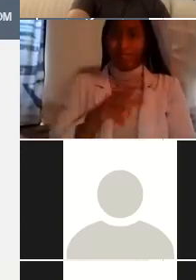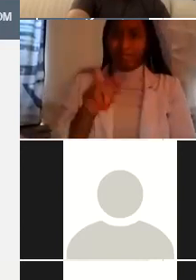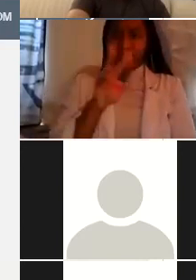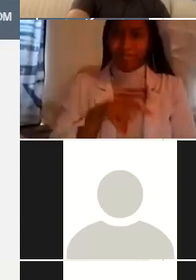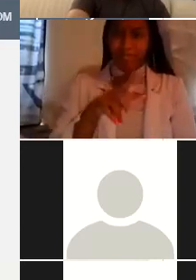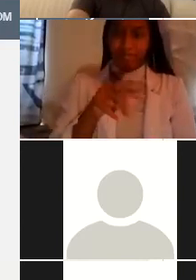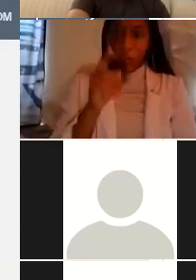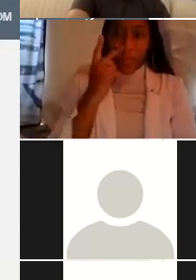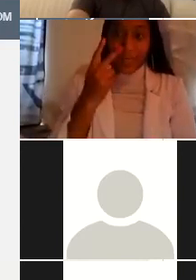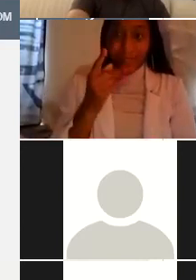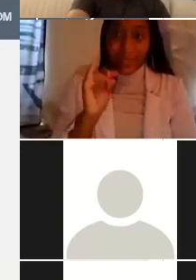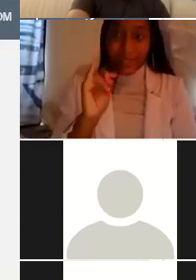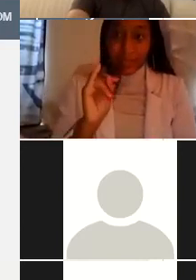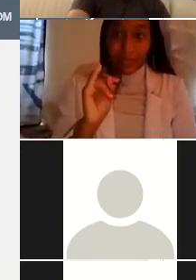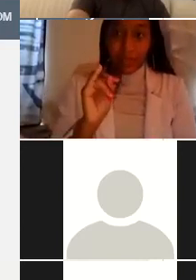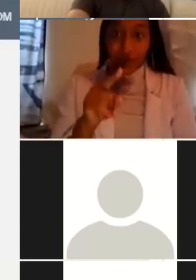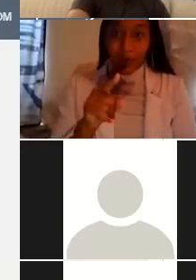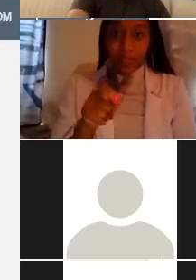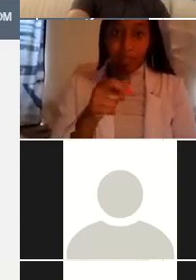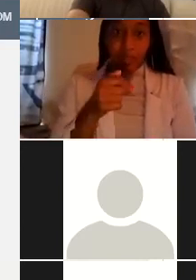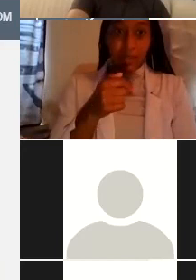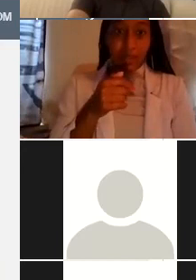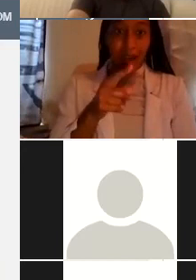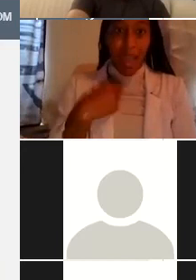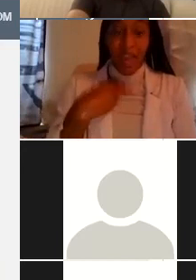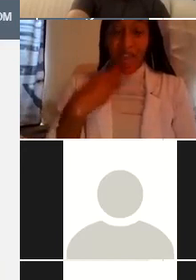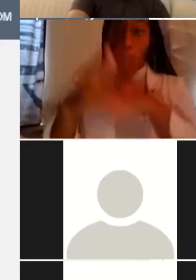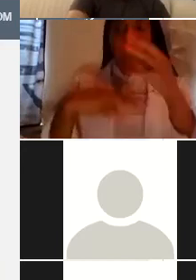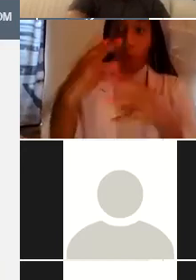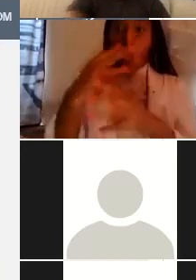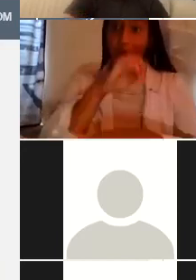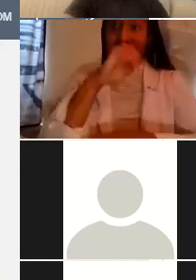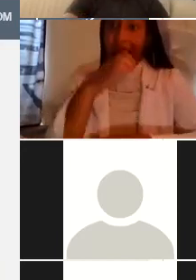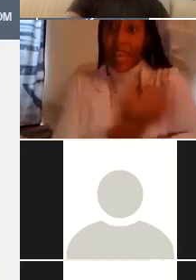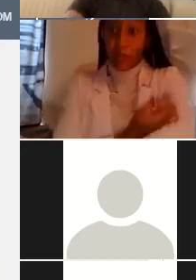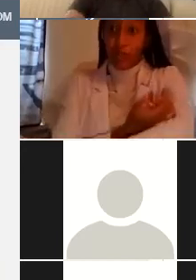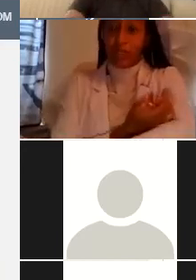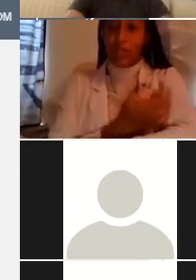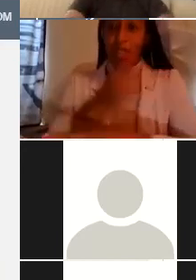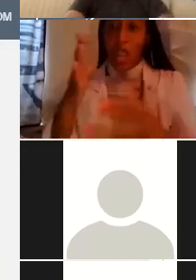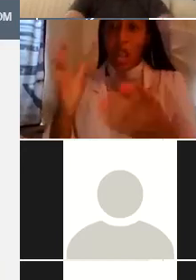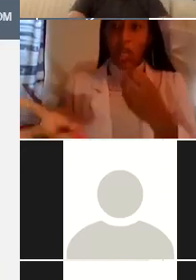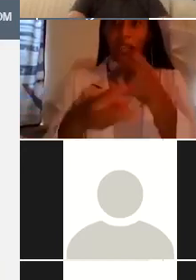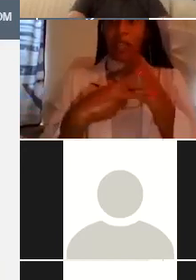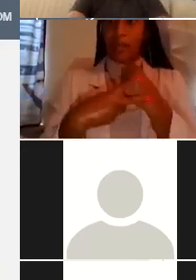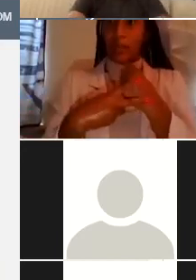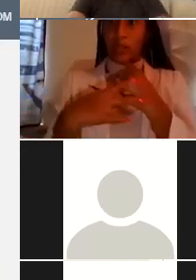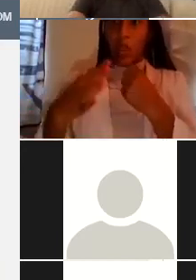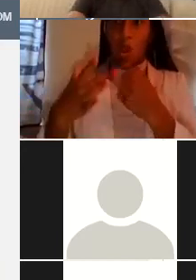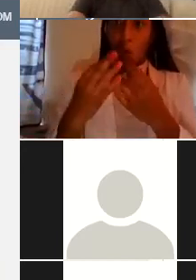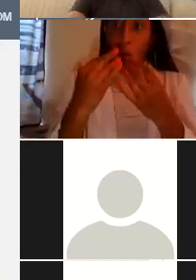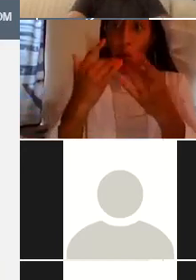And that is this world energy consumption. And you can see